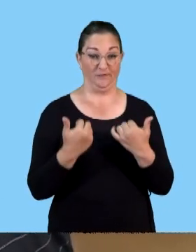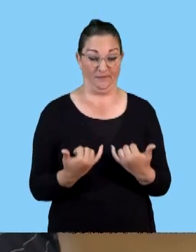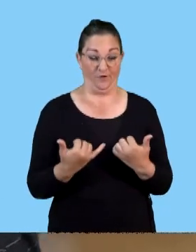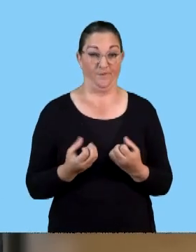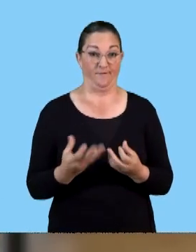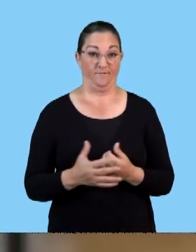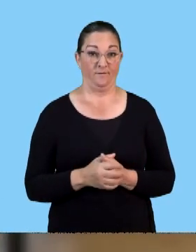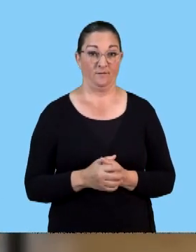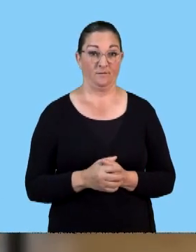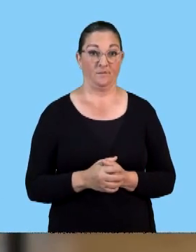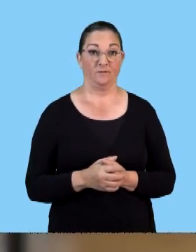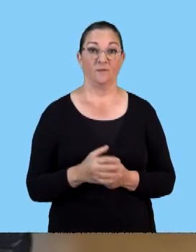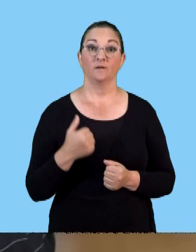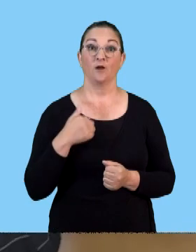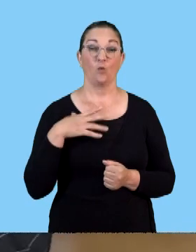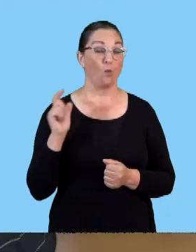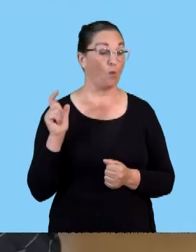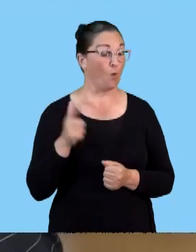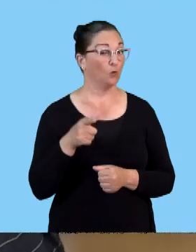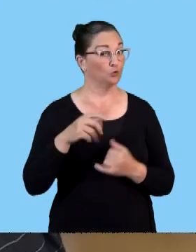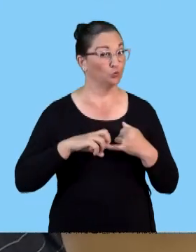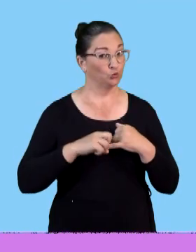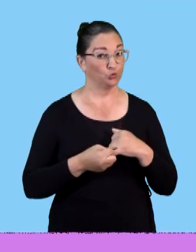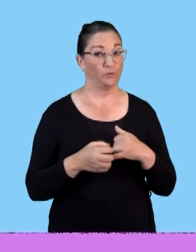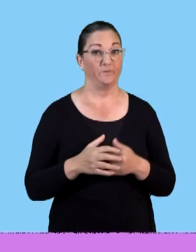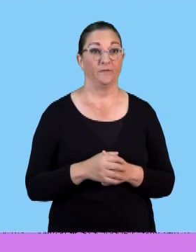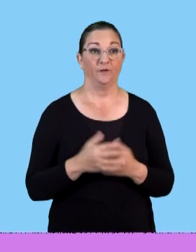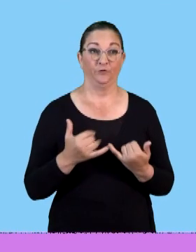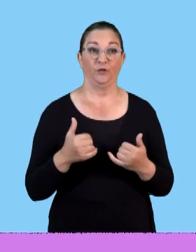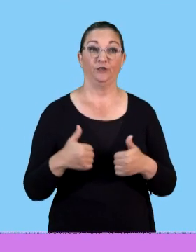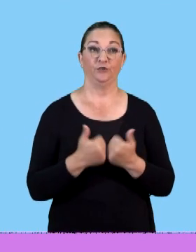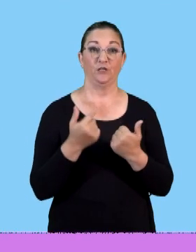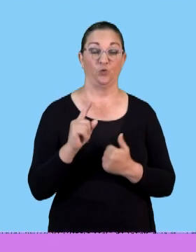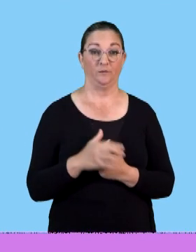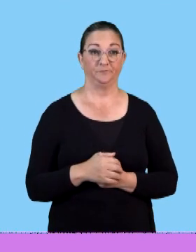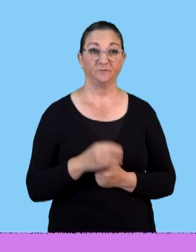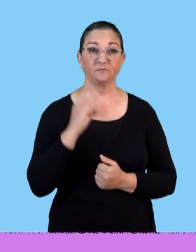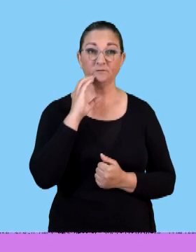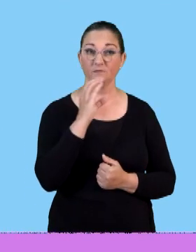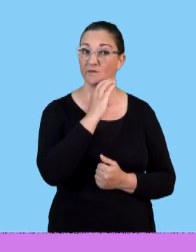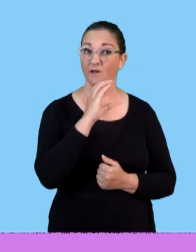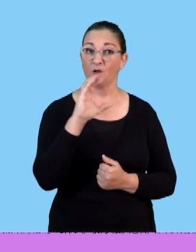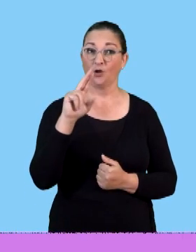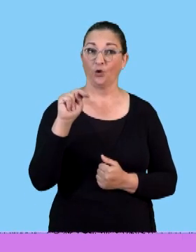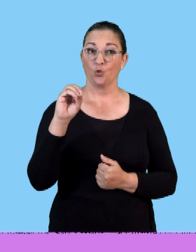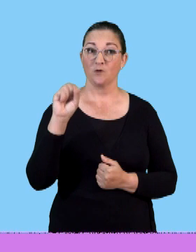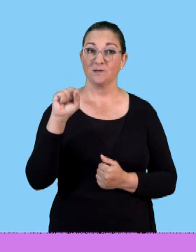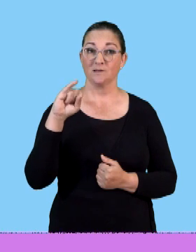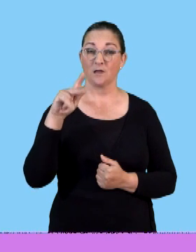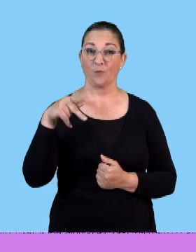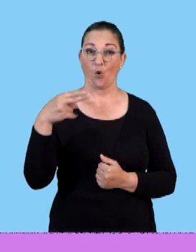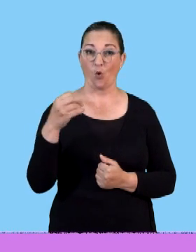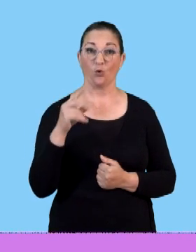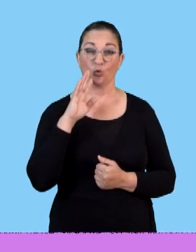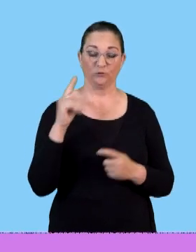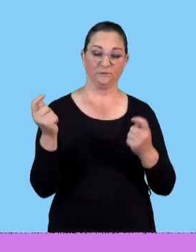the challenge for you, and I want all of you to attempt this question, right? So the challenge for this week, we are saying here that your cousin Nosipho